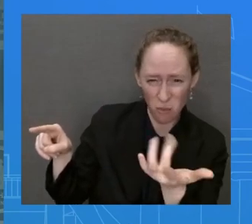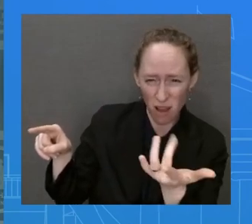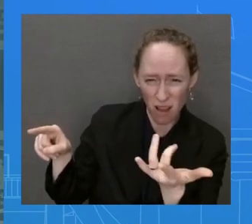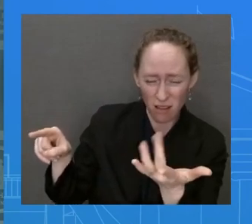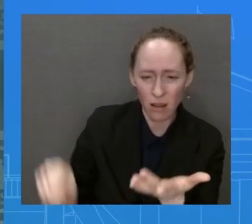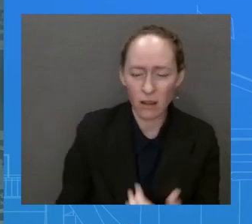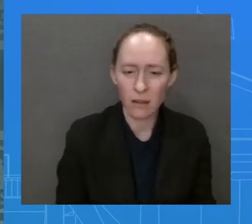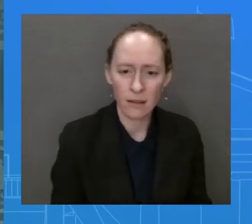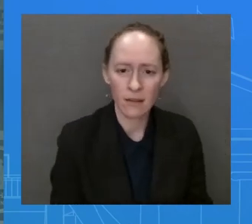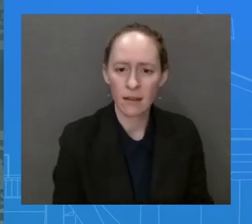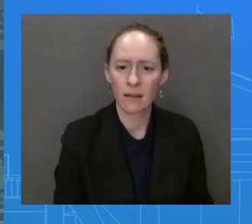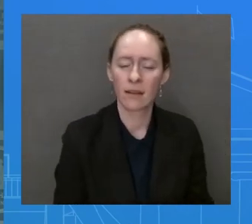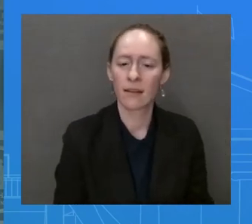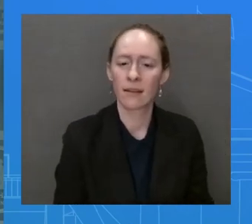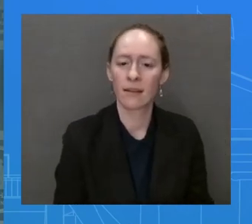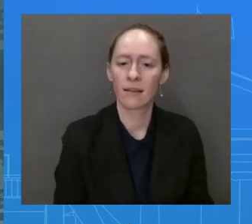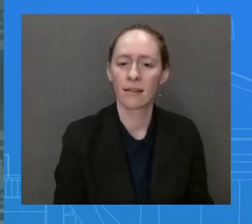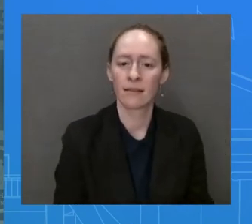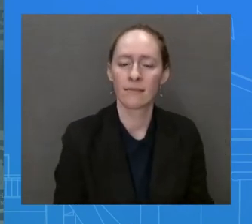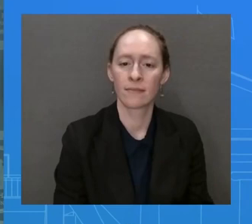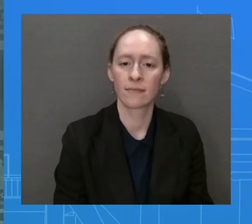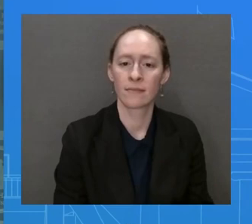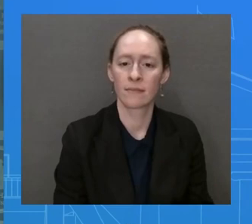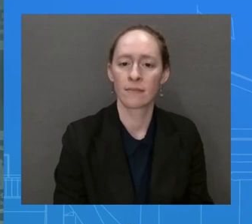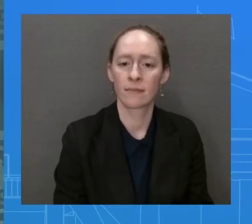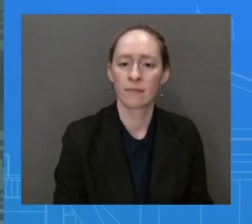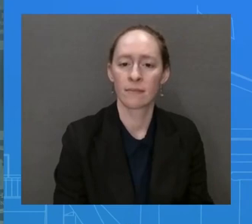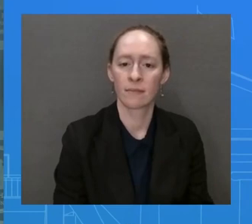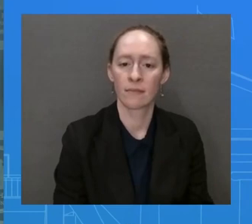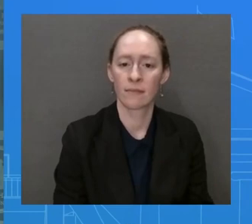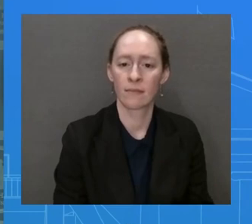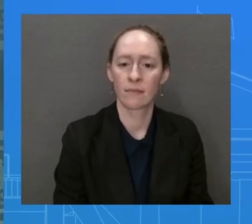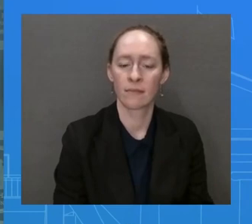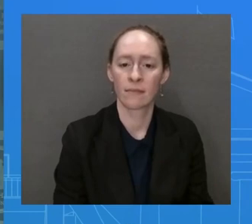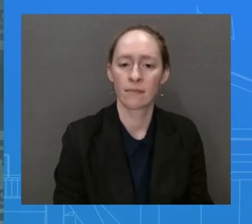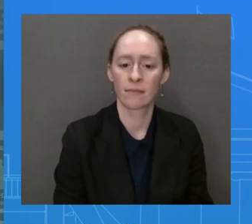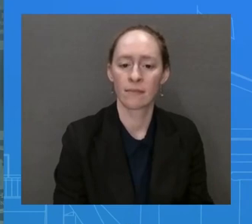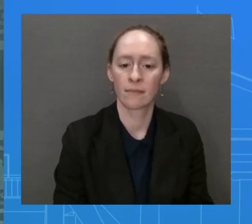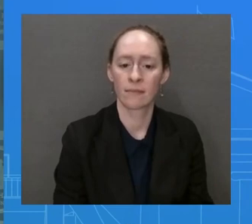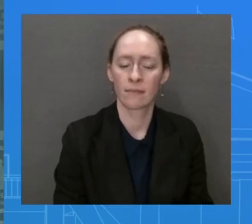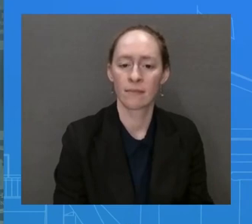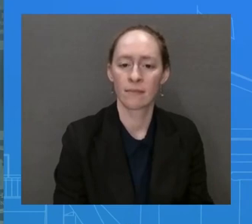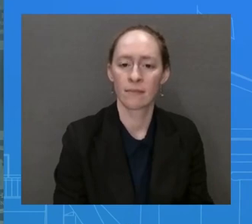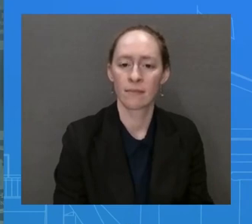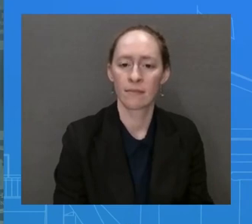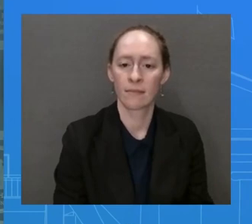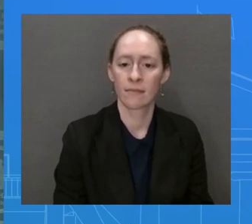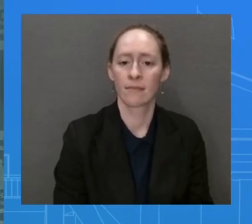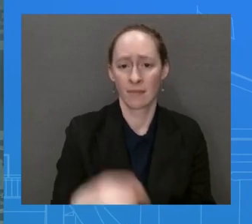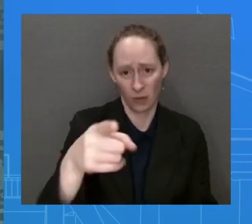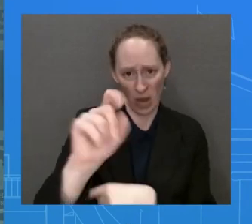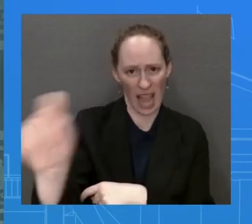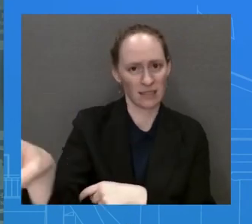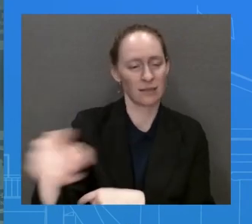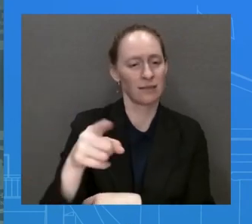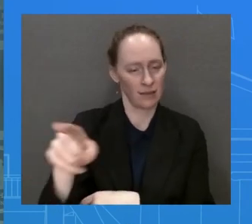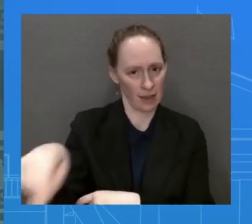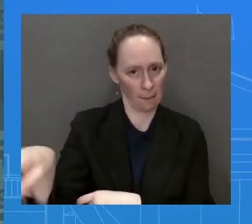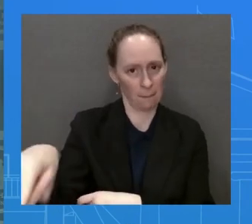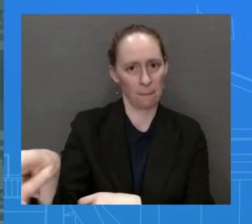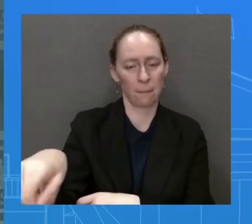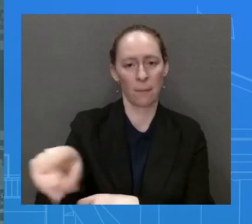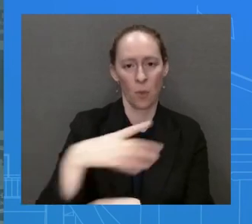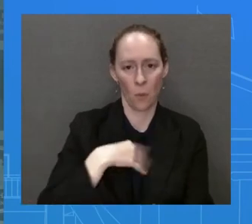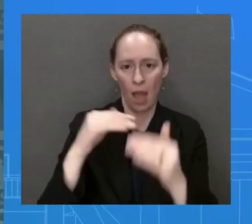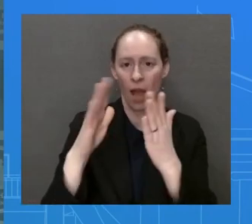just spoke or connected earlier today, I would ask them that question. And anything related to the review, I would